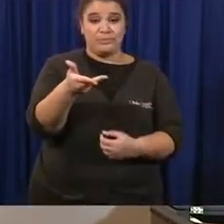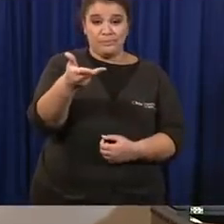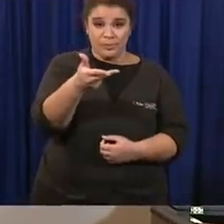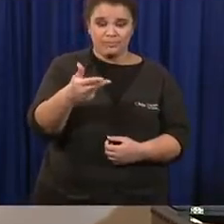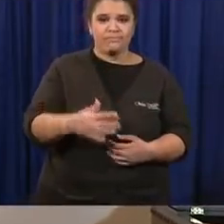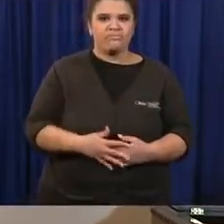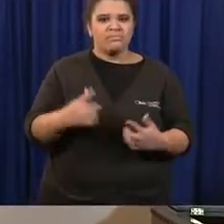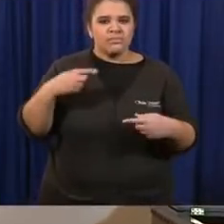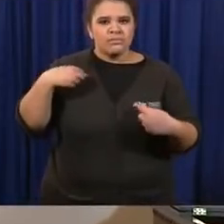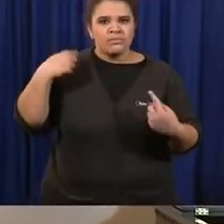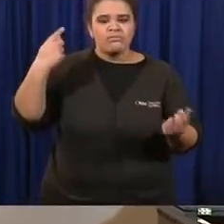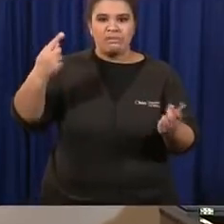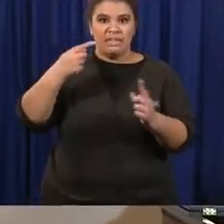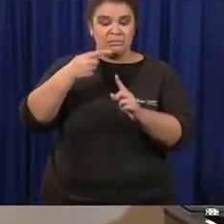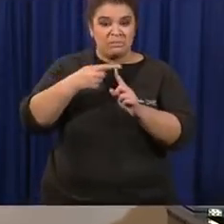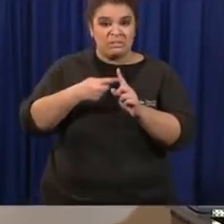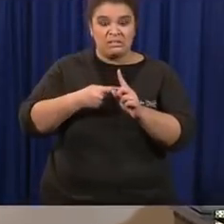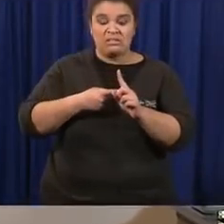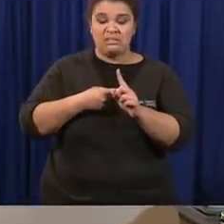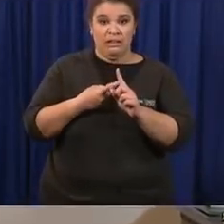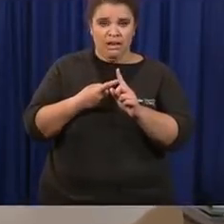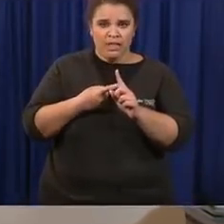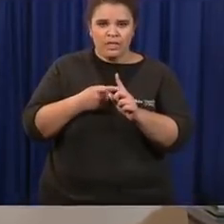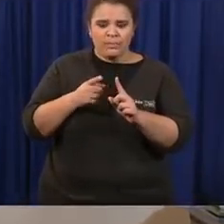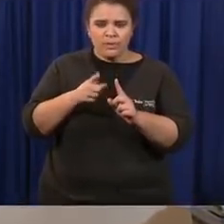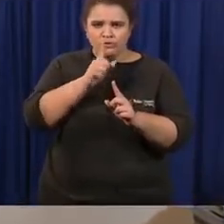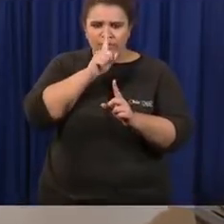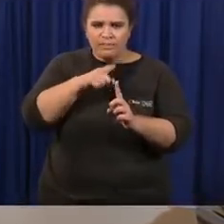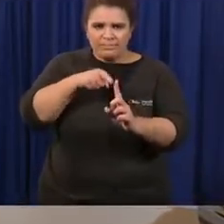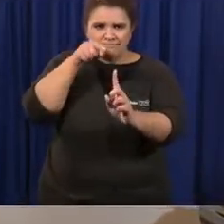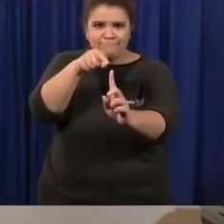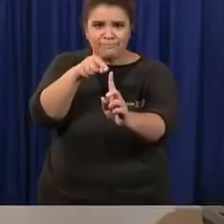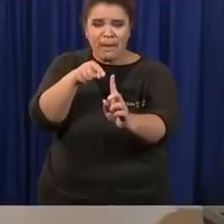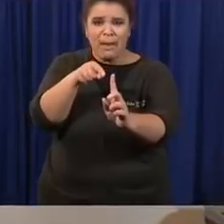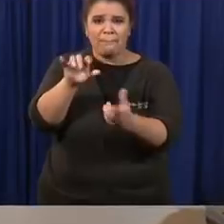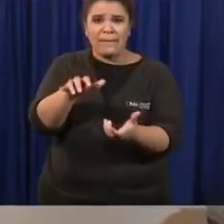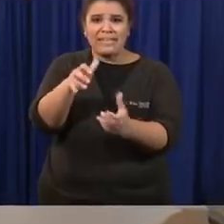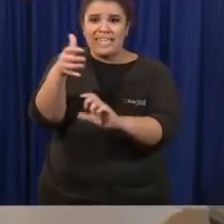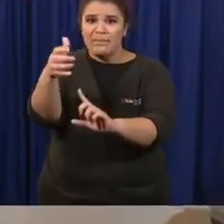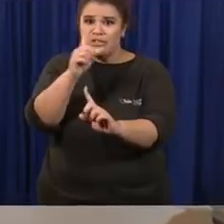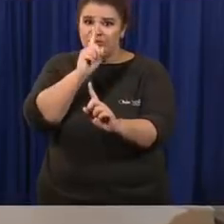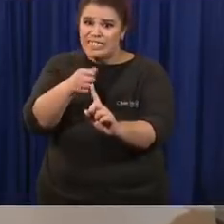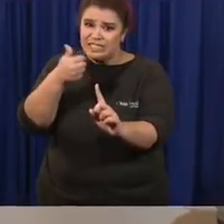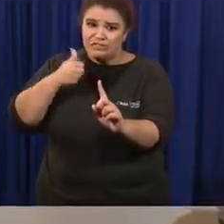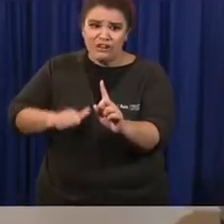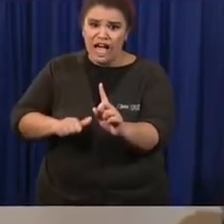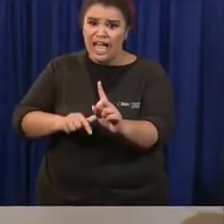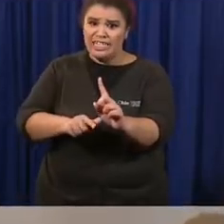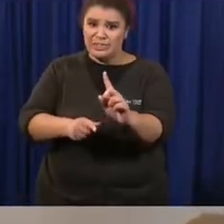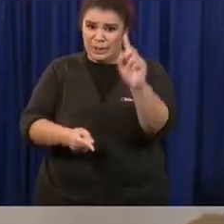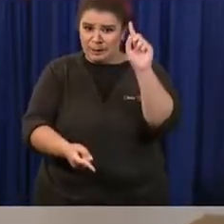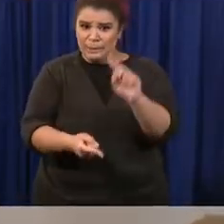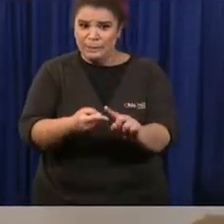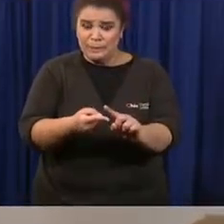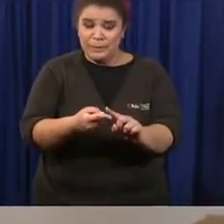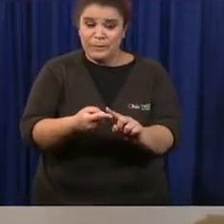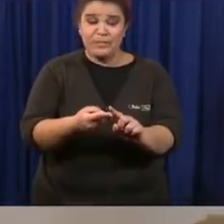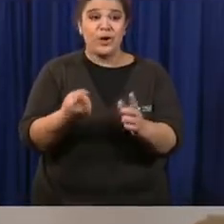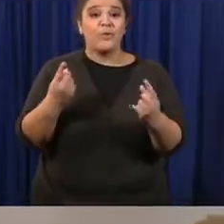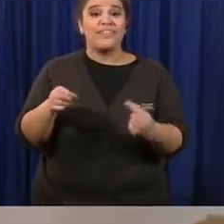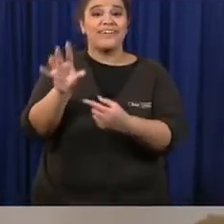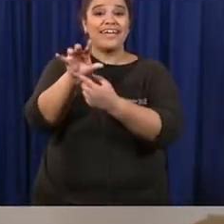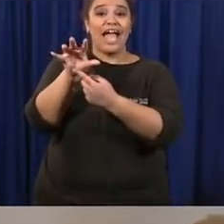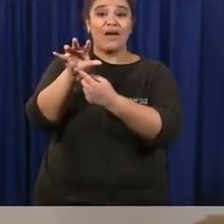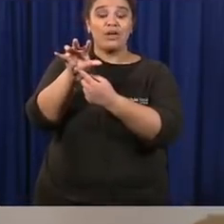full sprint to get ahead of this pandemic. When the cameras are off, how are you guys holding up personally?